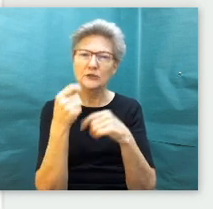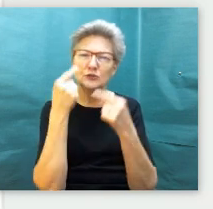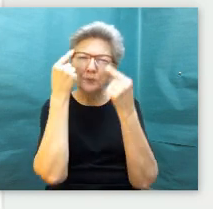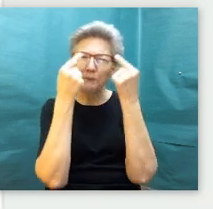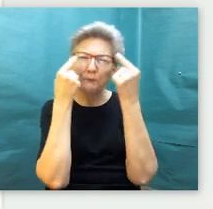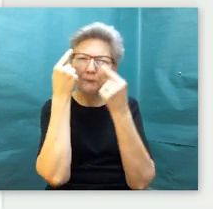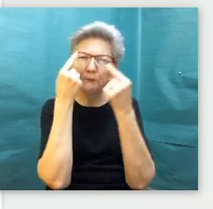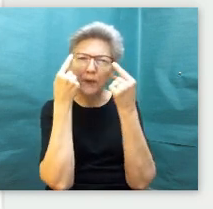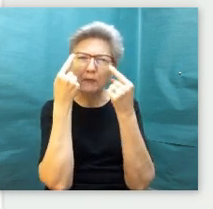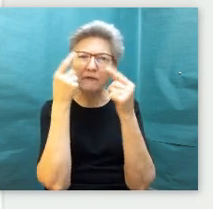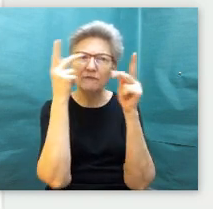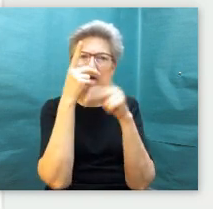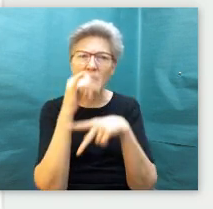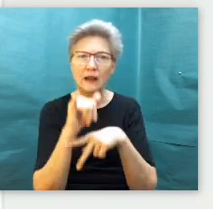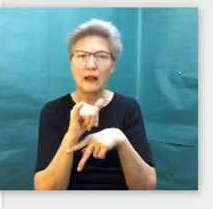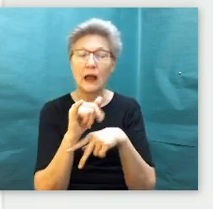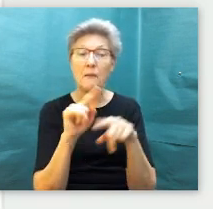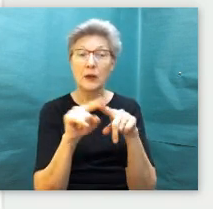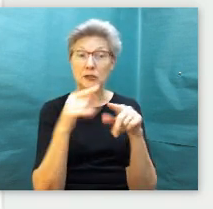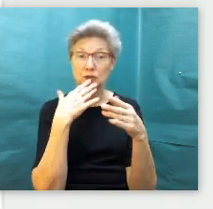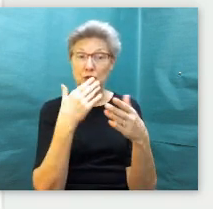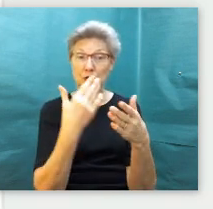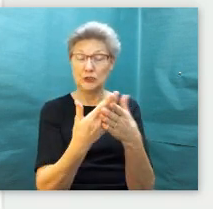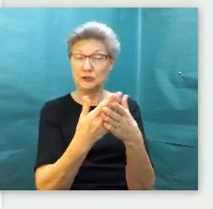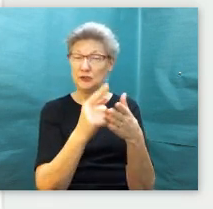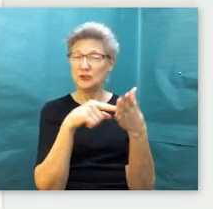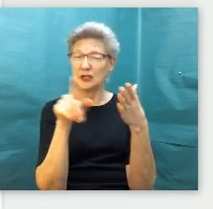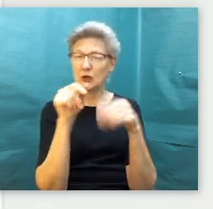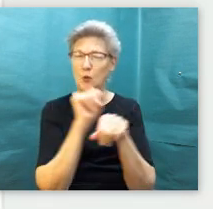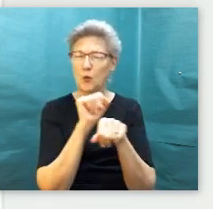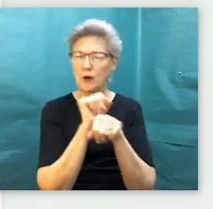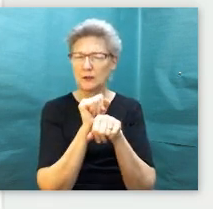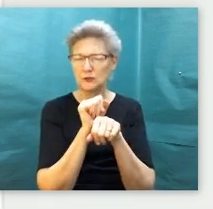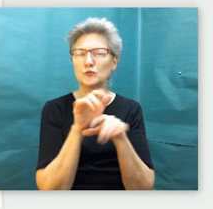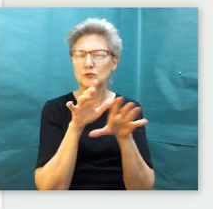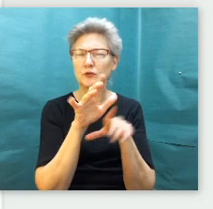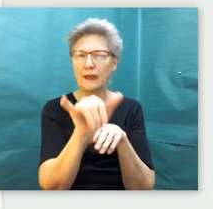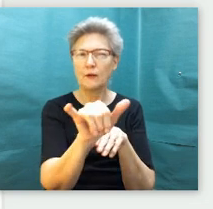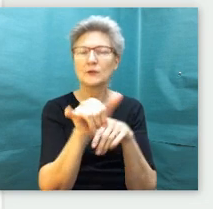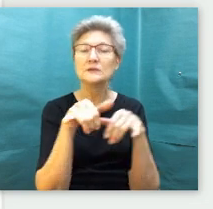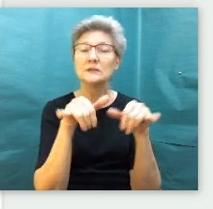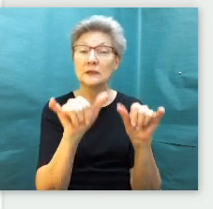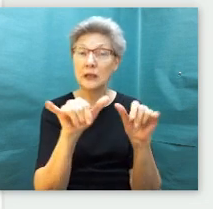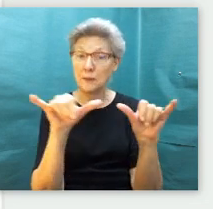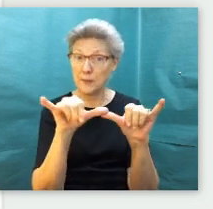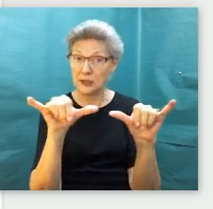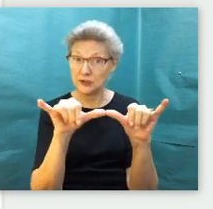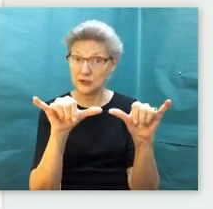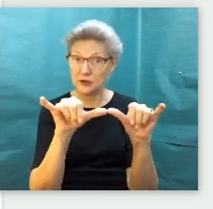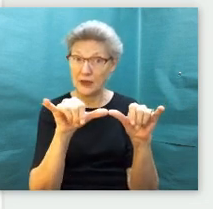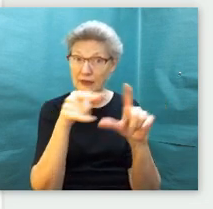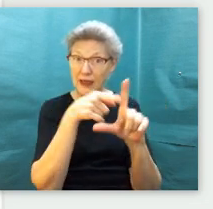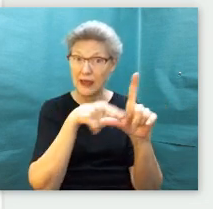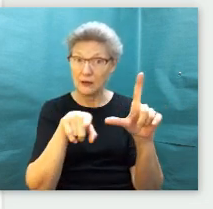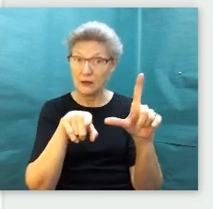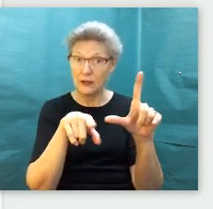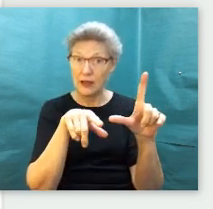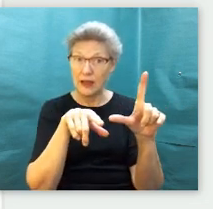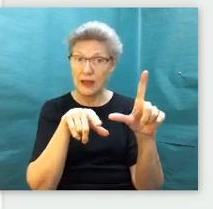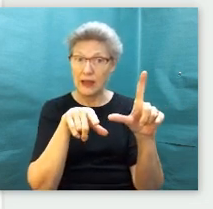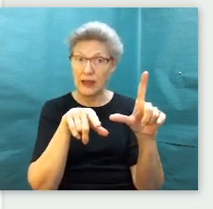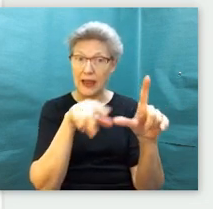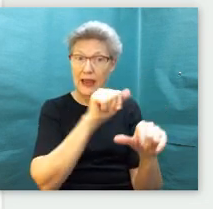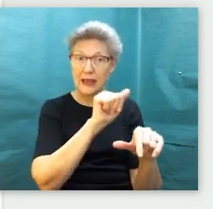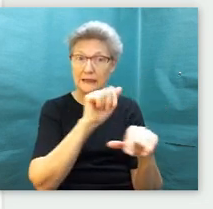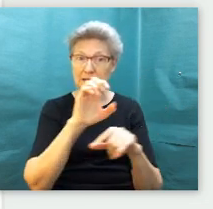math to help me figure that out. But it's good to just double check our work. So that's what we're going to do. We're still going to measure this angle, angle